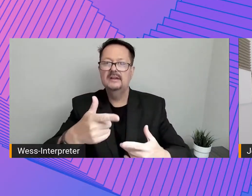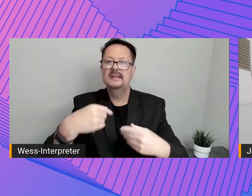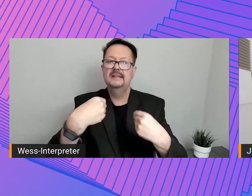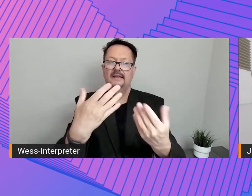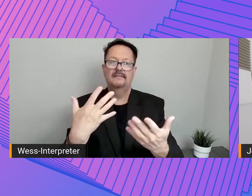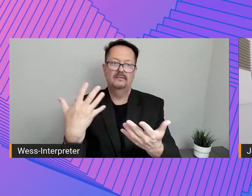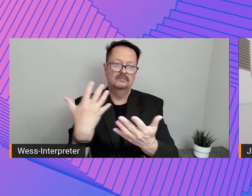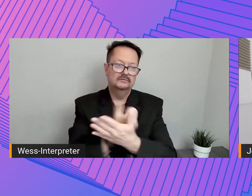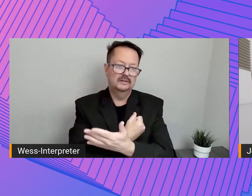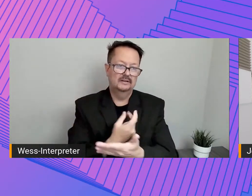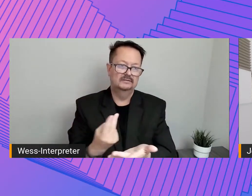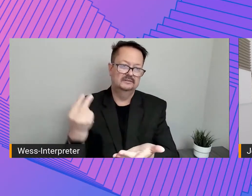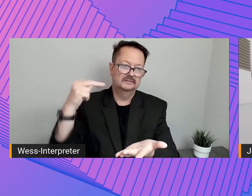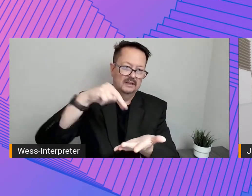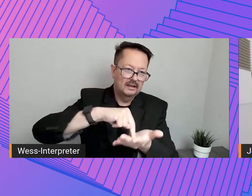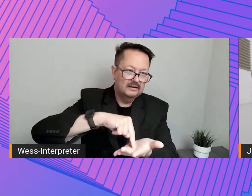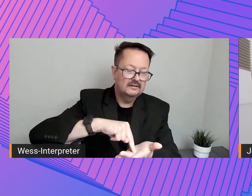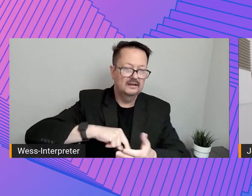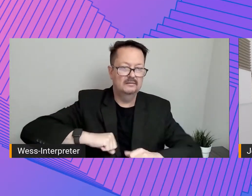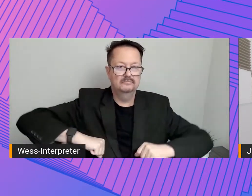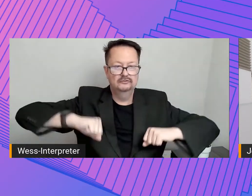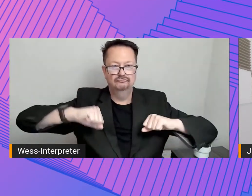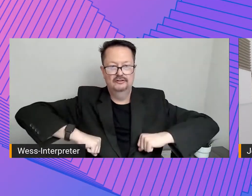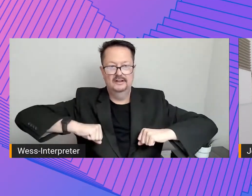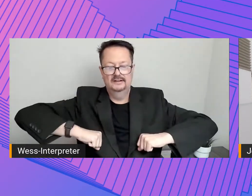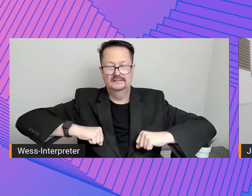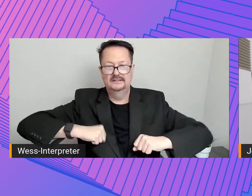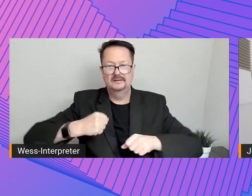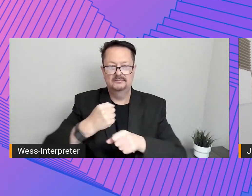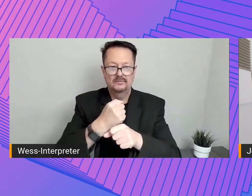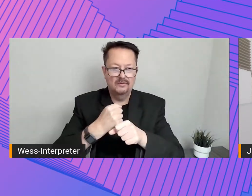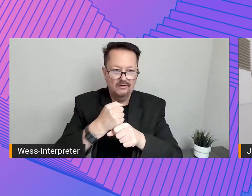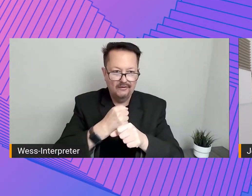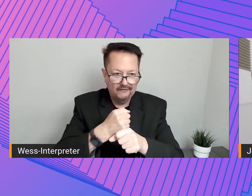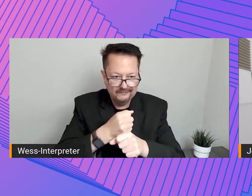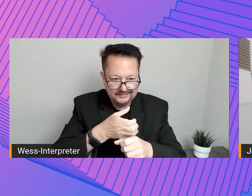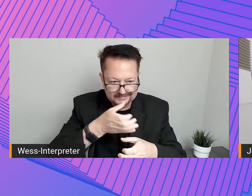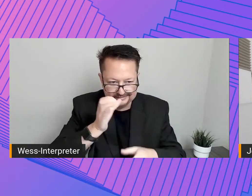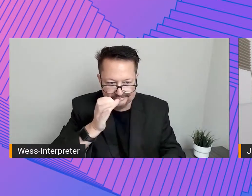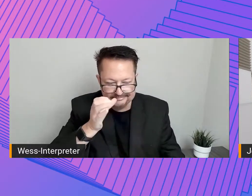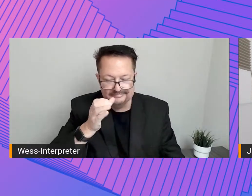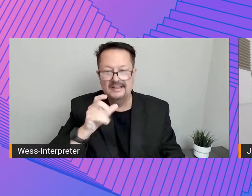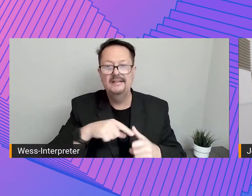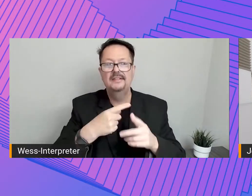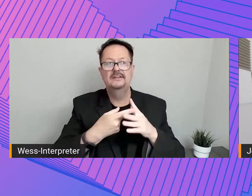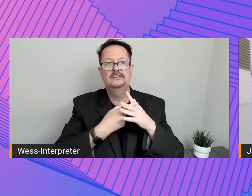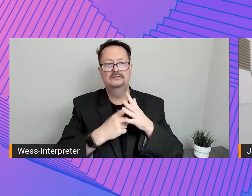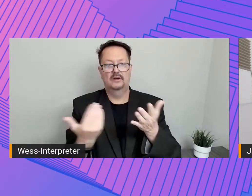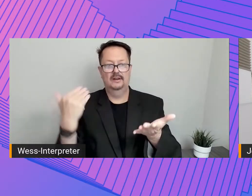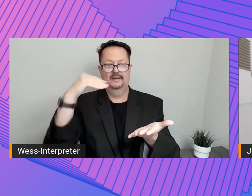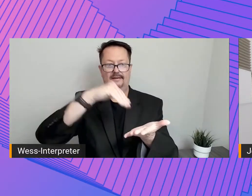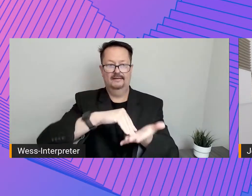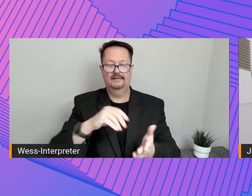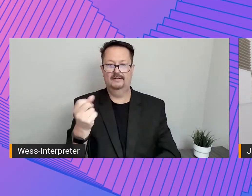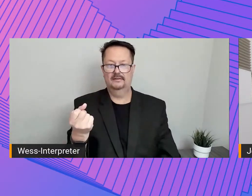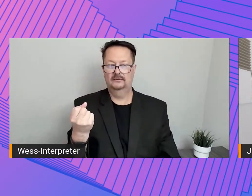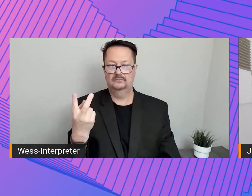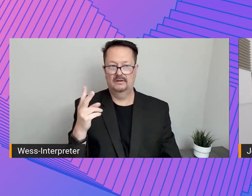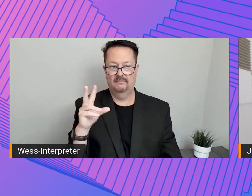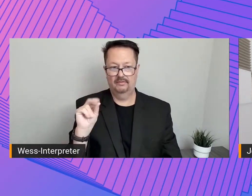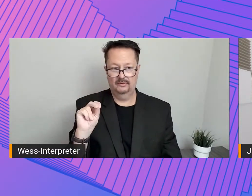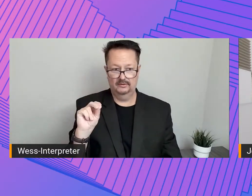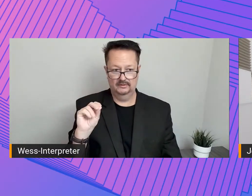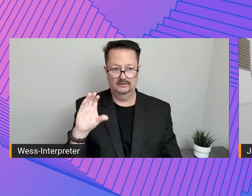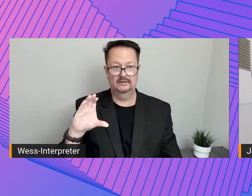up, stretch out, grab a new mug of coffee, and then we'll kick back off again at 12:30, where